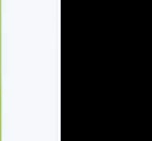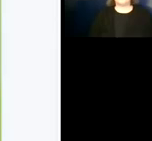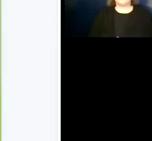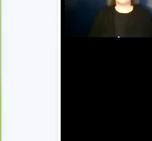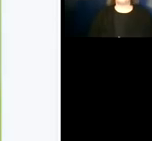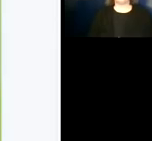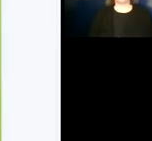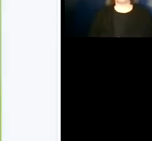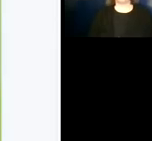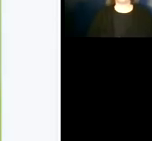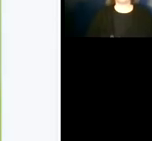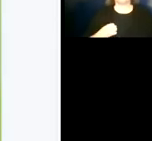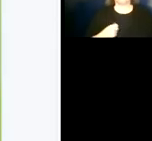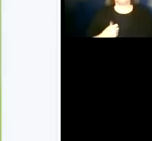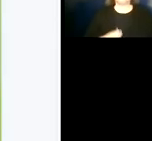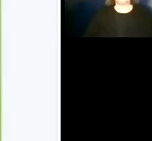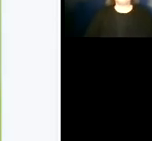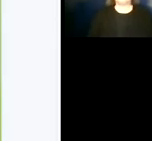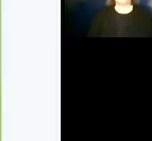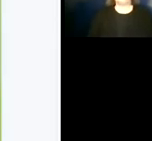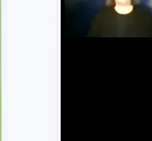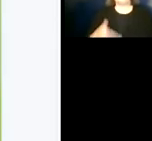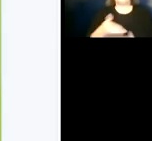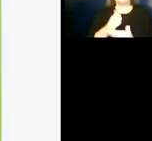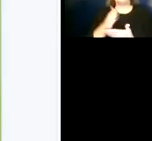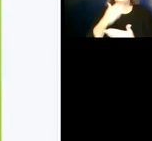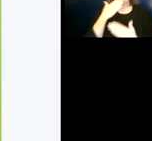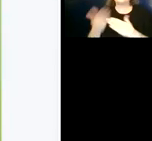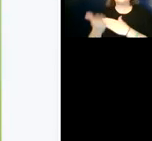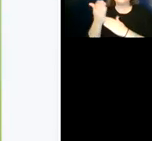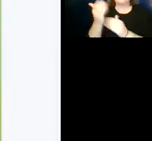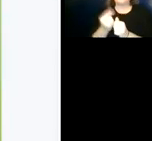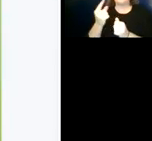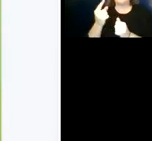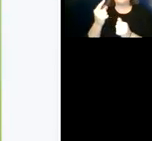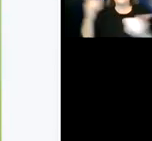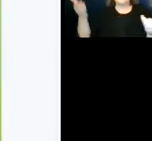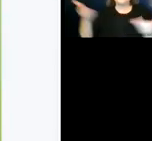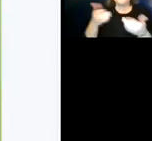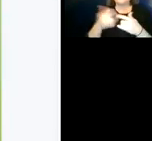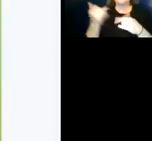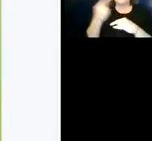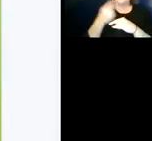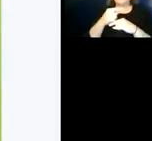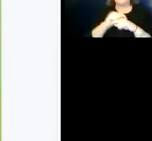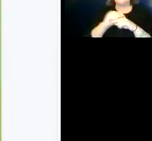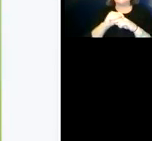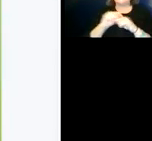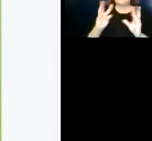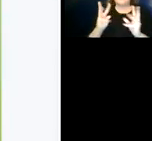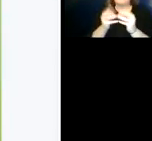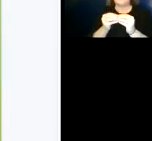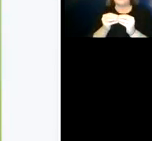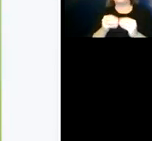Yeah, no problem. All right, good morning, everyone. Welcome to today's webinar, Mobilizing Support for People